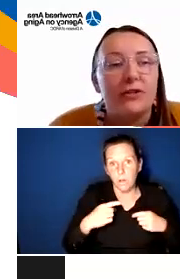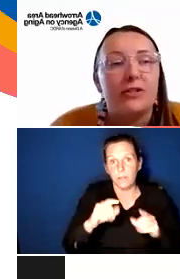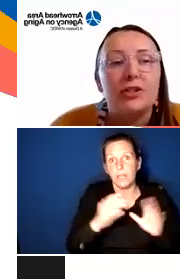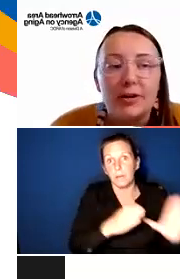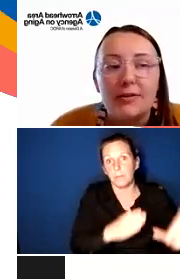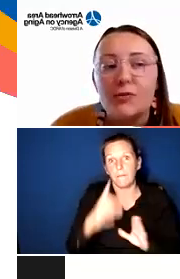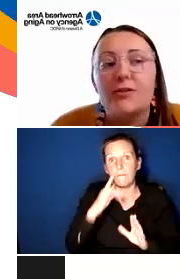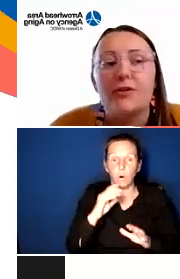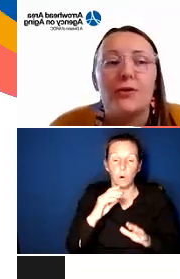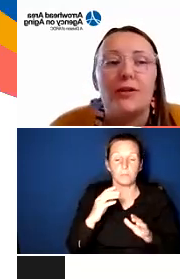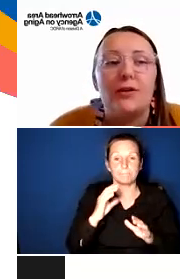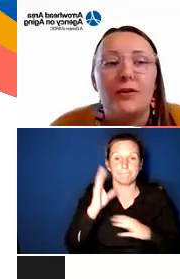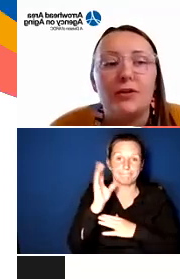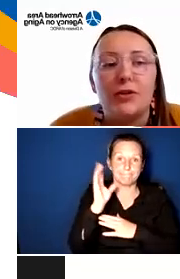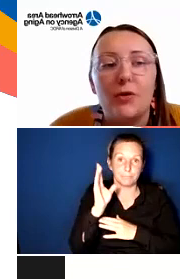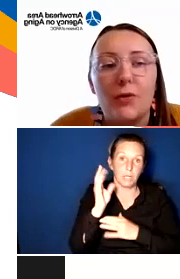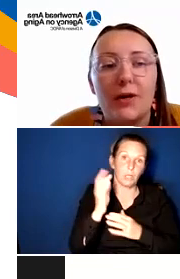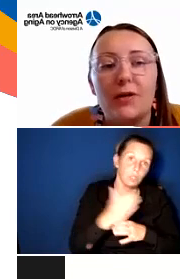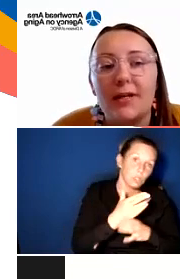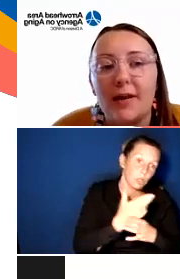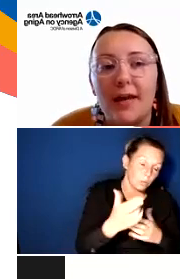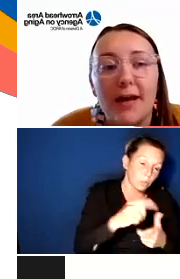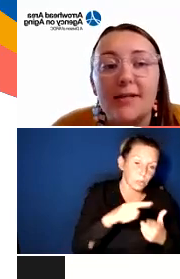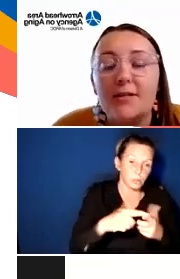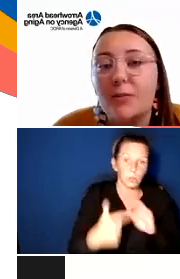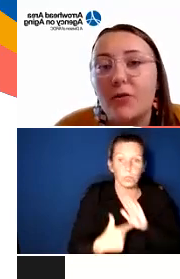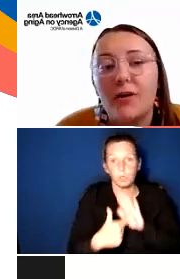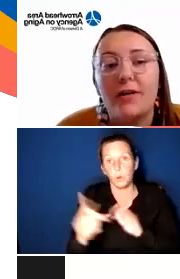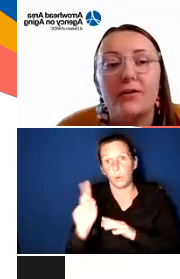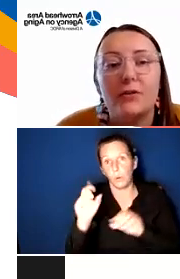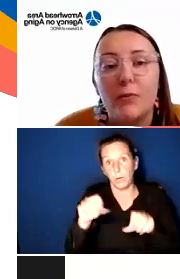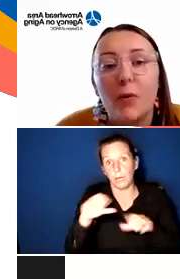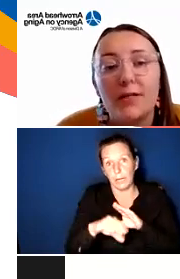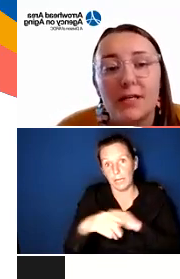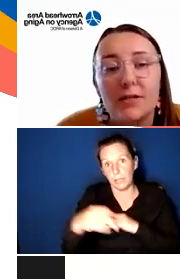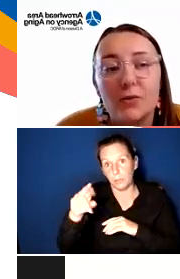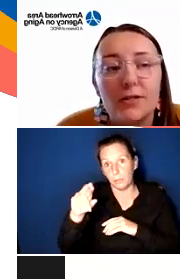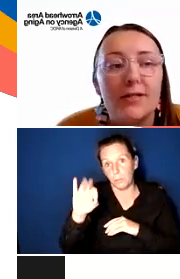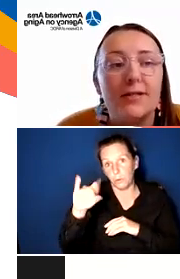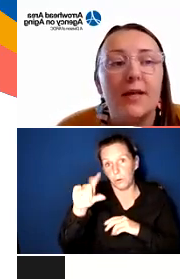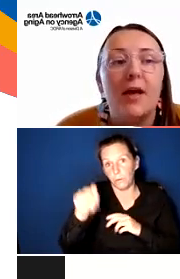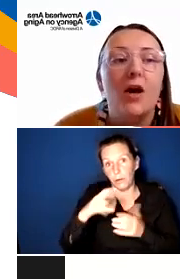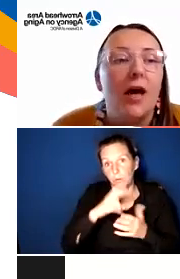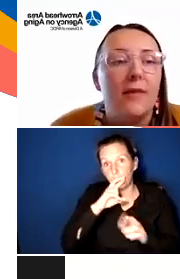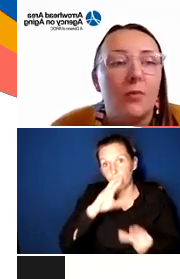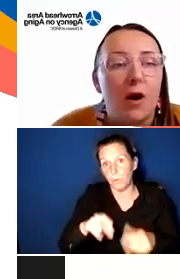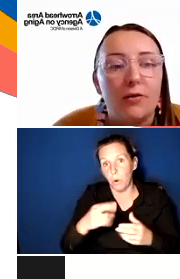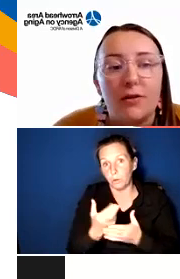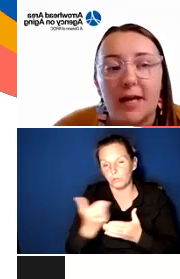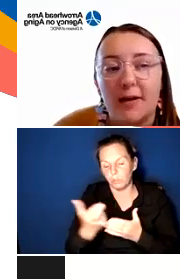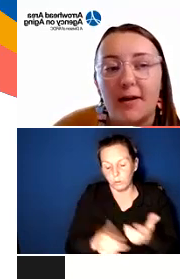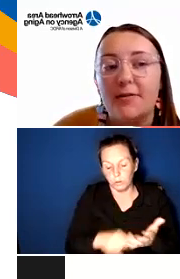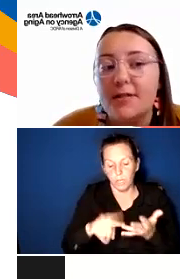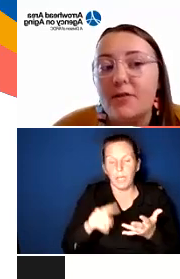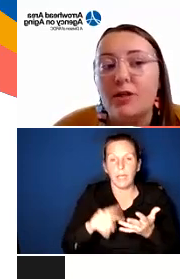is first to share this resource with you, show you where you can access the profiles, the report, and sources, and then walk through